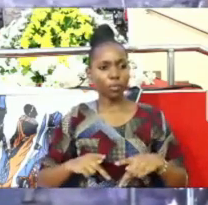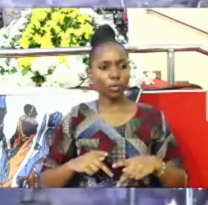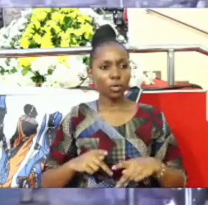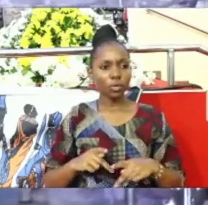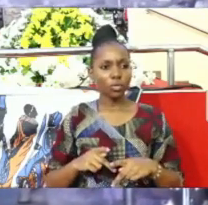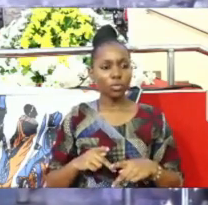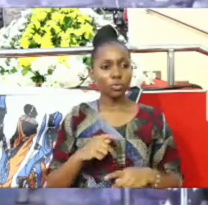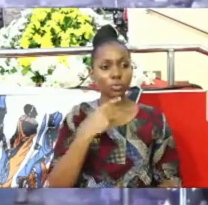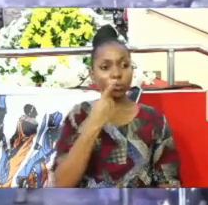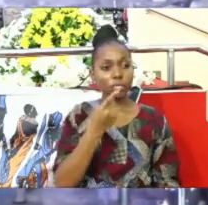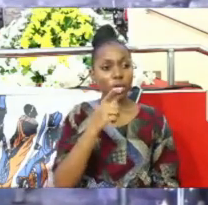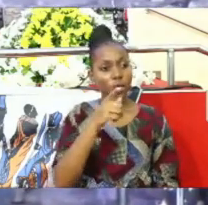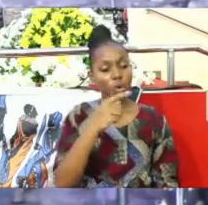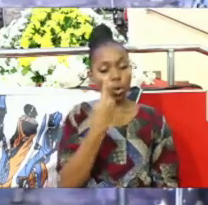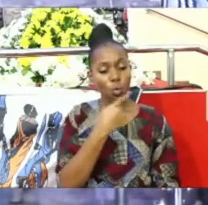Because you are